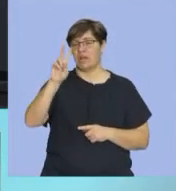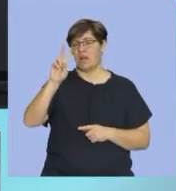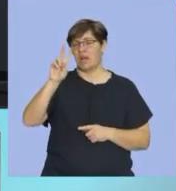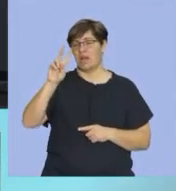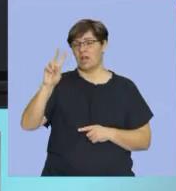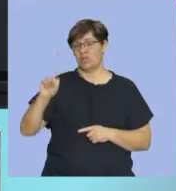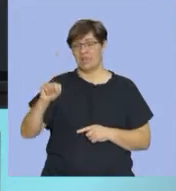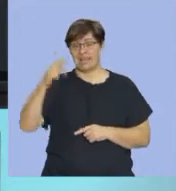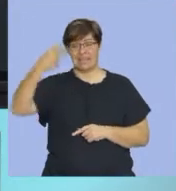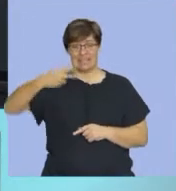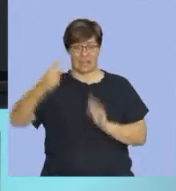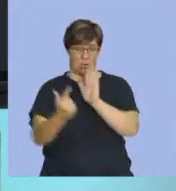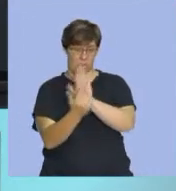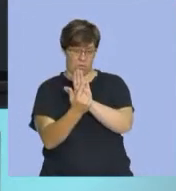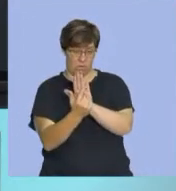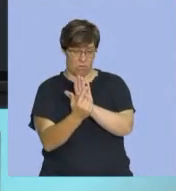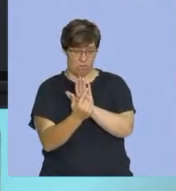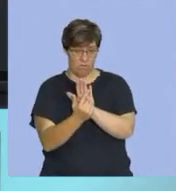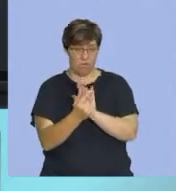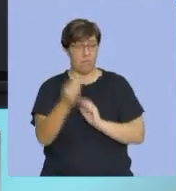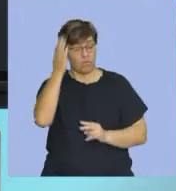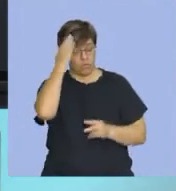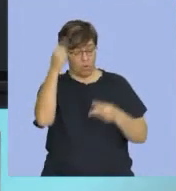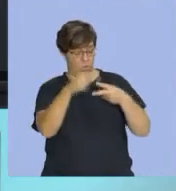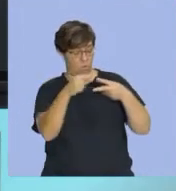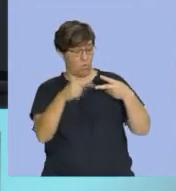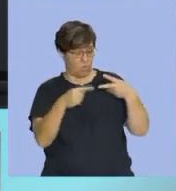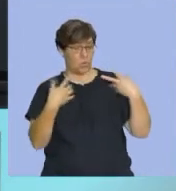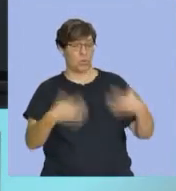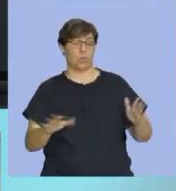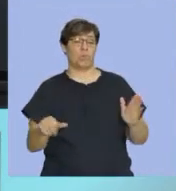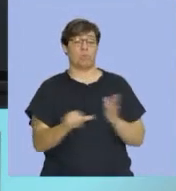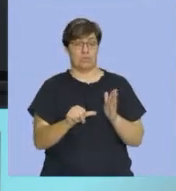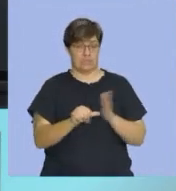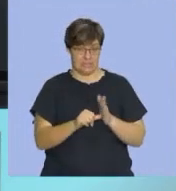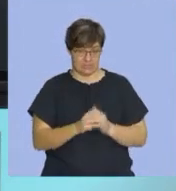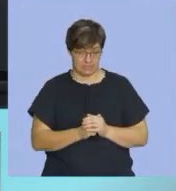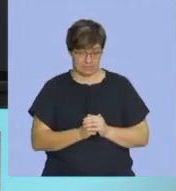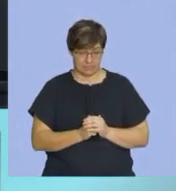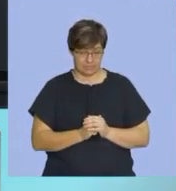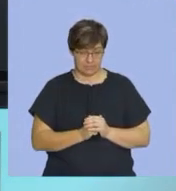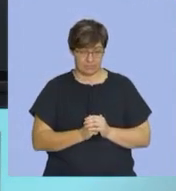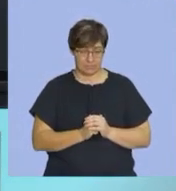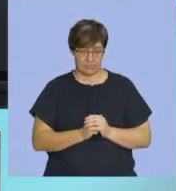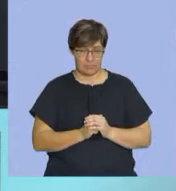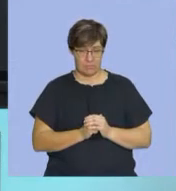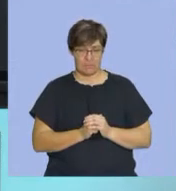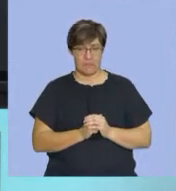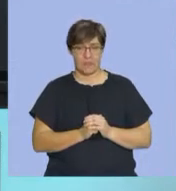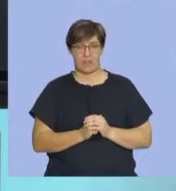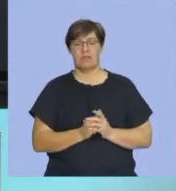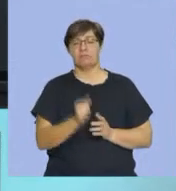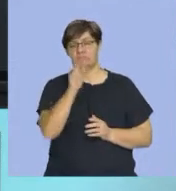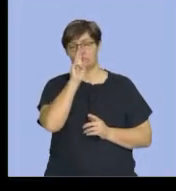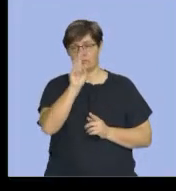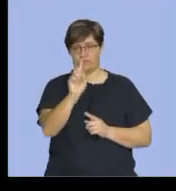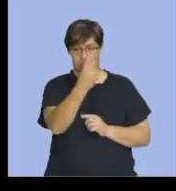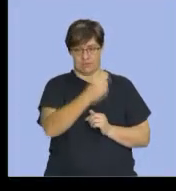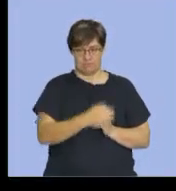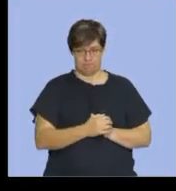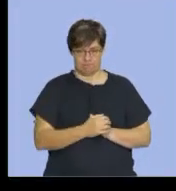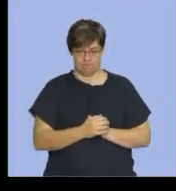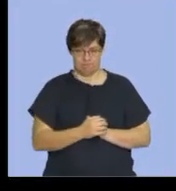second law, knowing these two become important for us, okay? So it's quite important. So let's look at the first